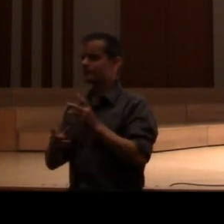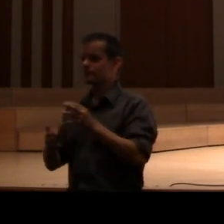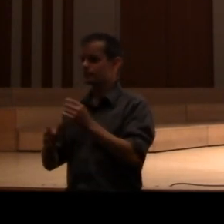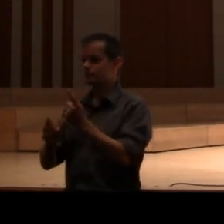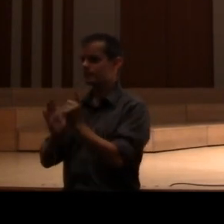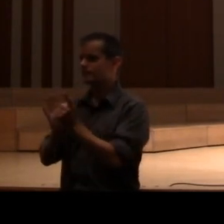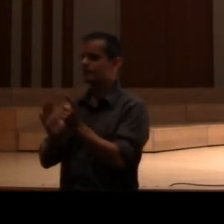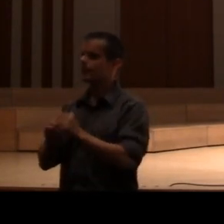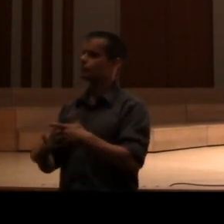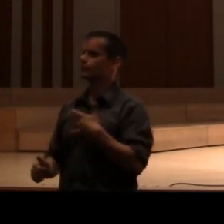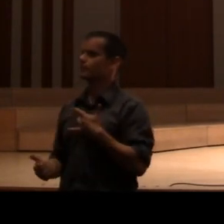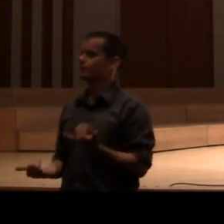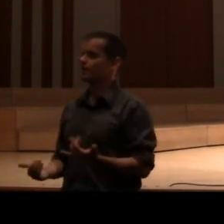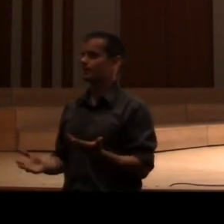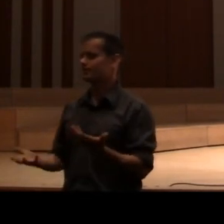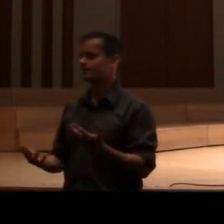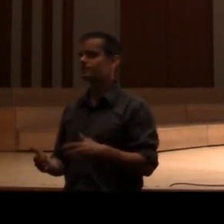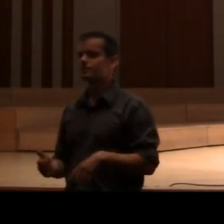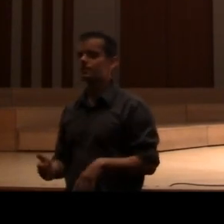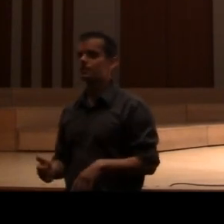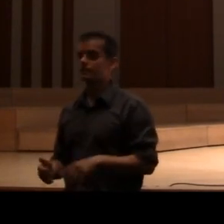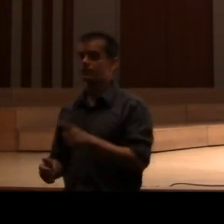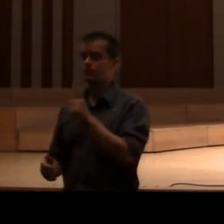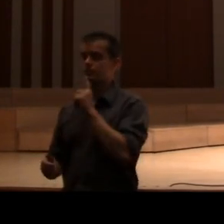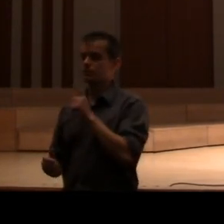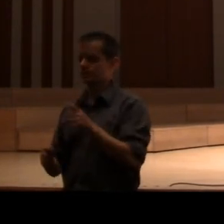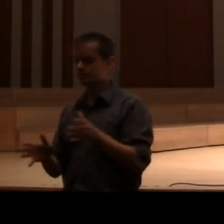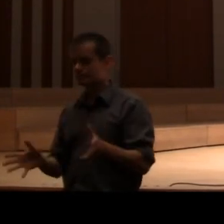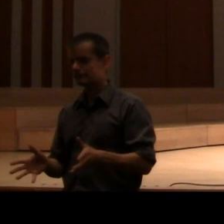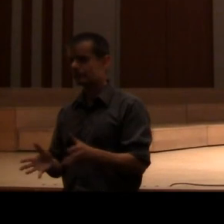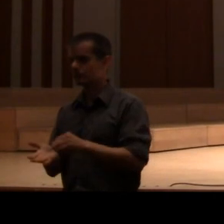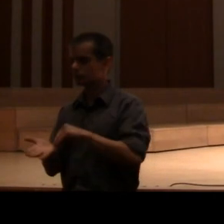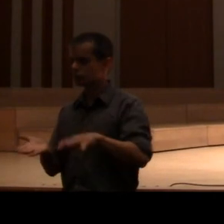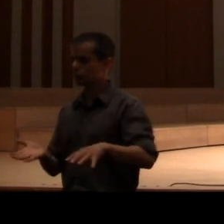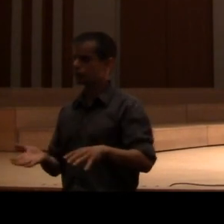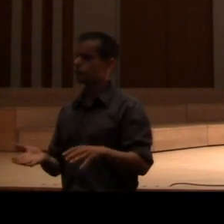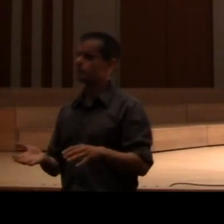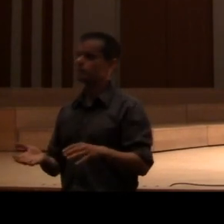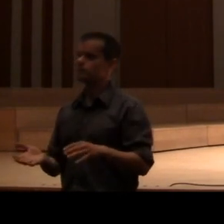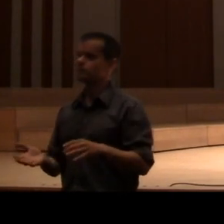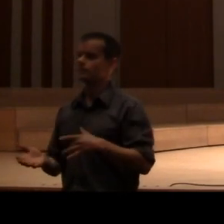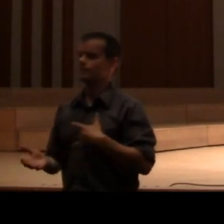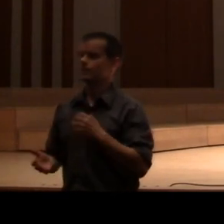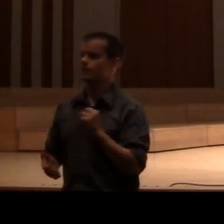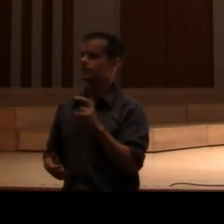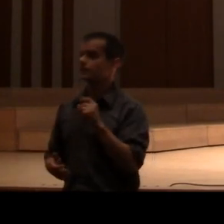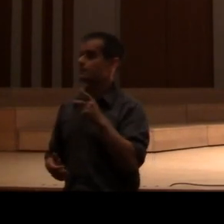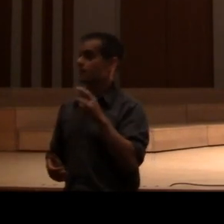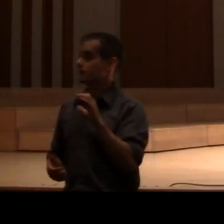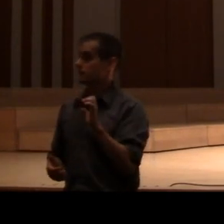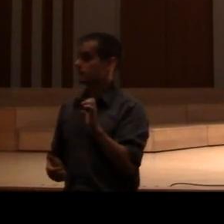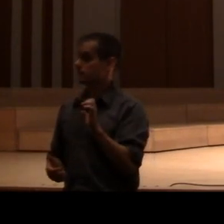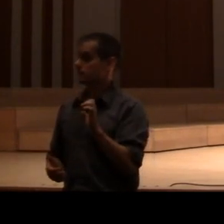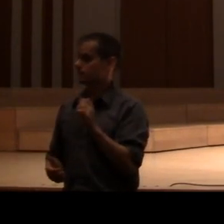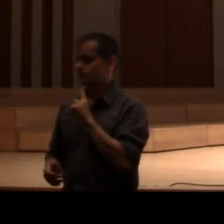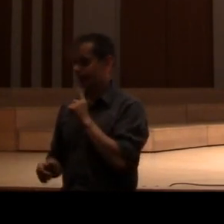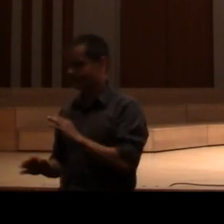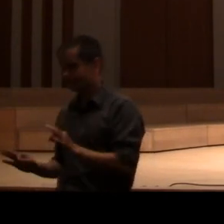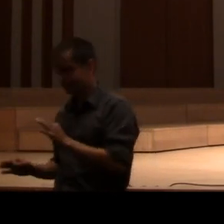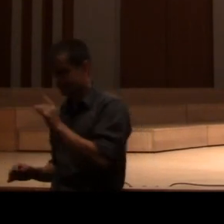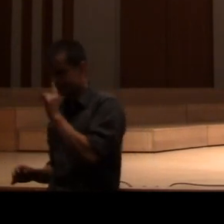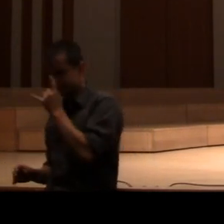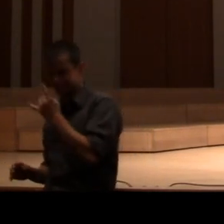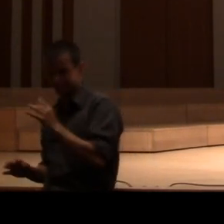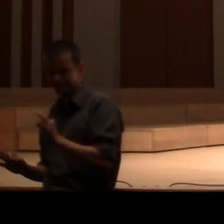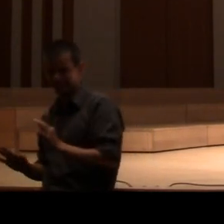1 second. How do you feel now? So really getting students to feel the suspense and to realize that this is a really mundane activity. You know, choosing